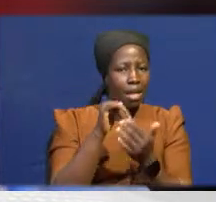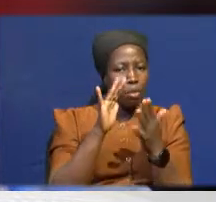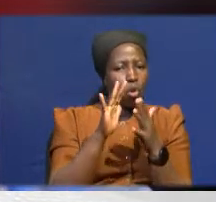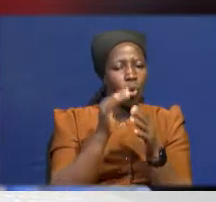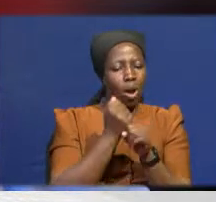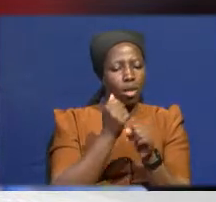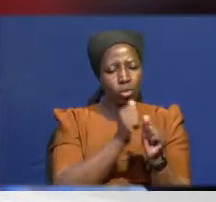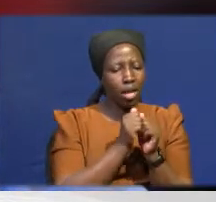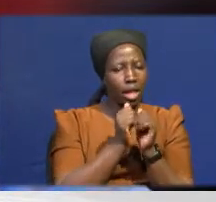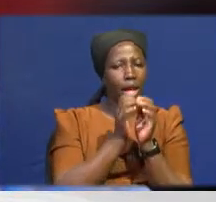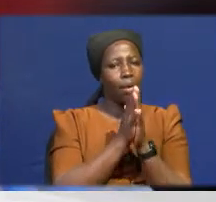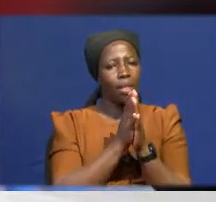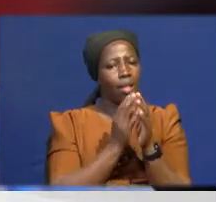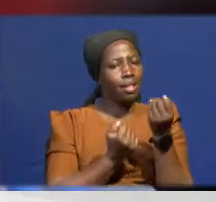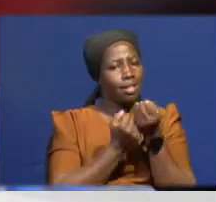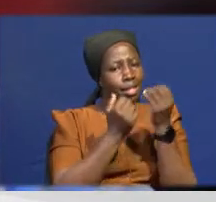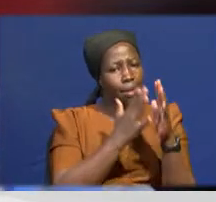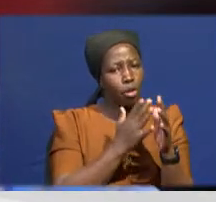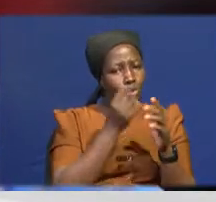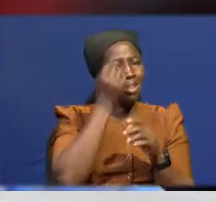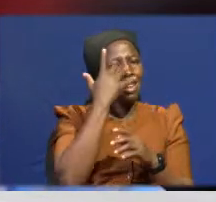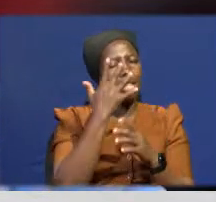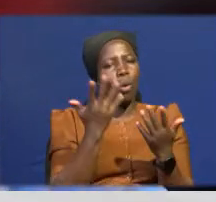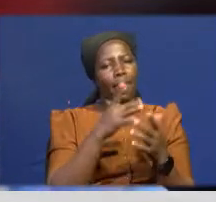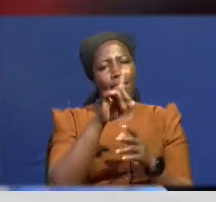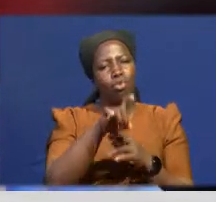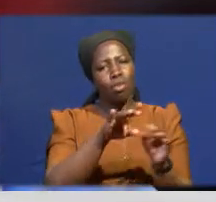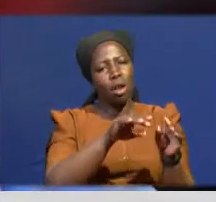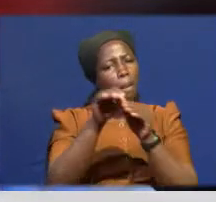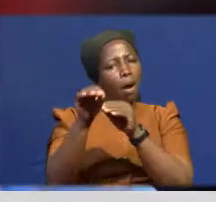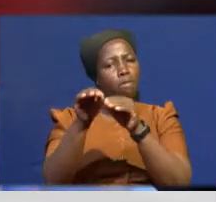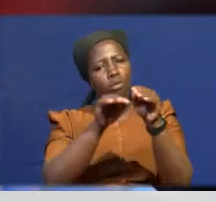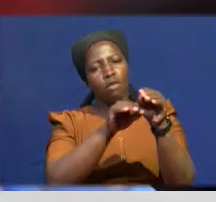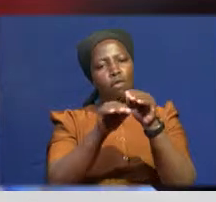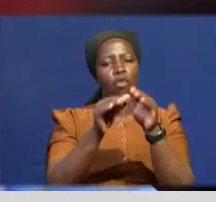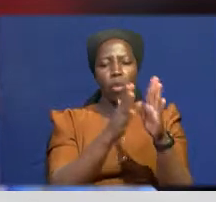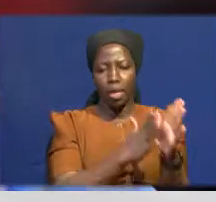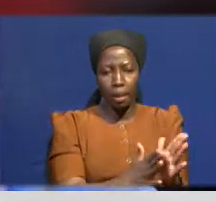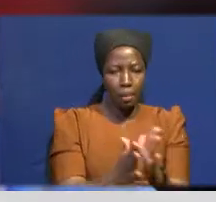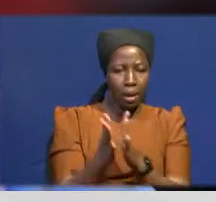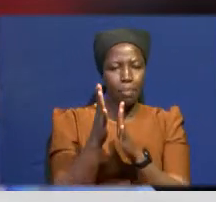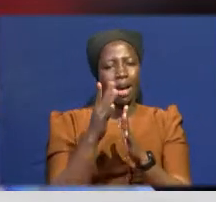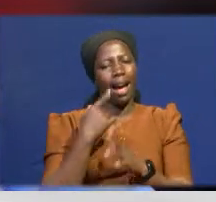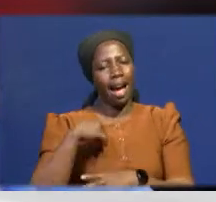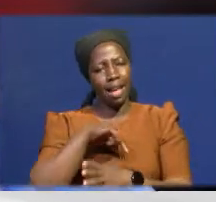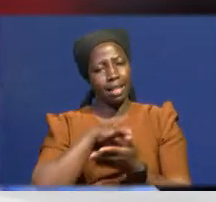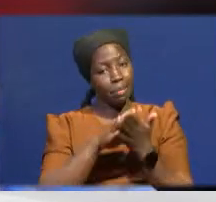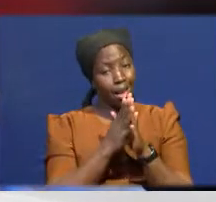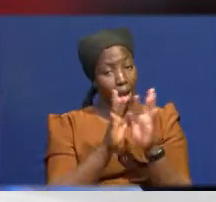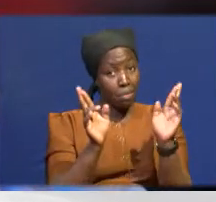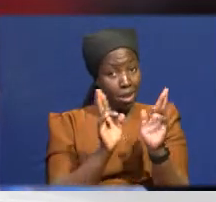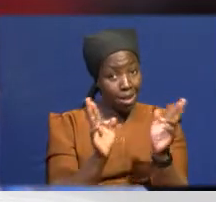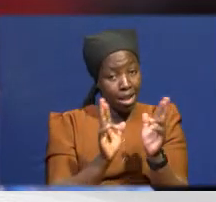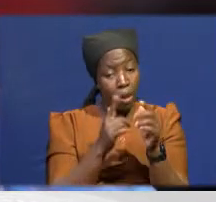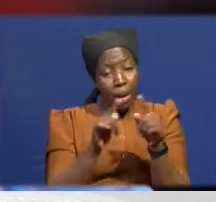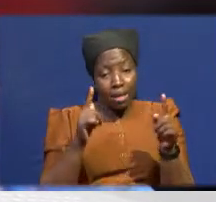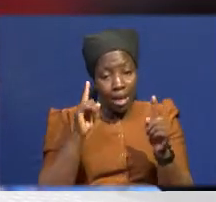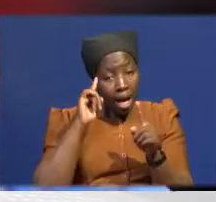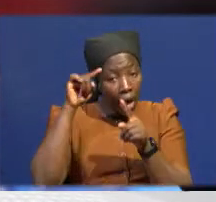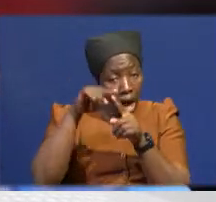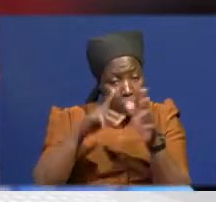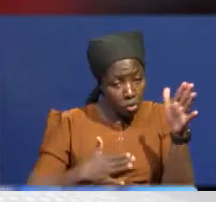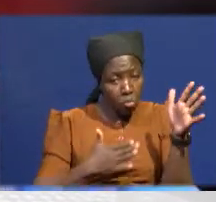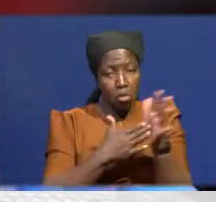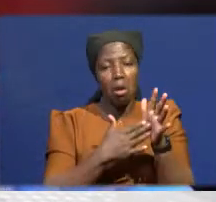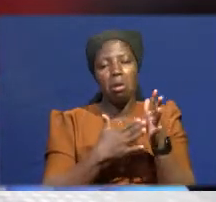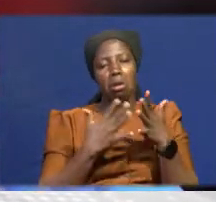where they will be moving to and where they will be interested in. Then we prepare for them. We are ready for them. Ours is not to hinder fans